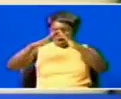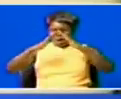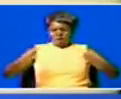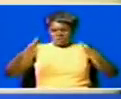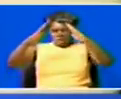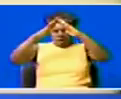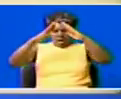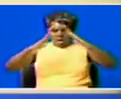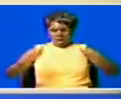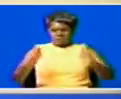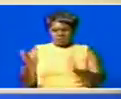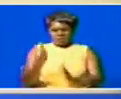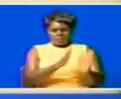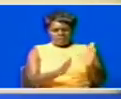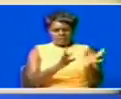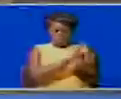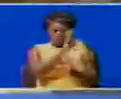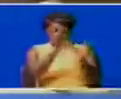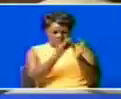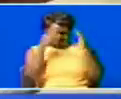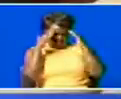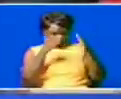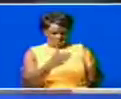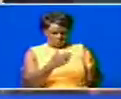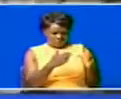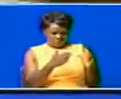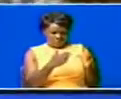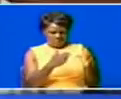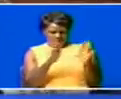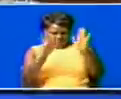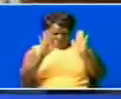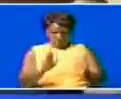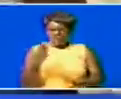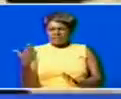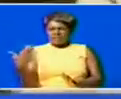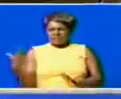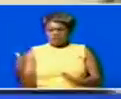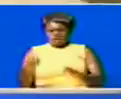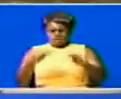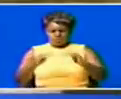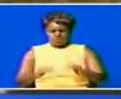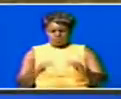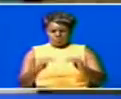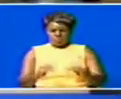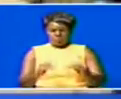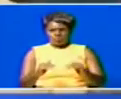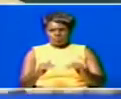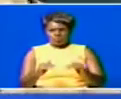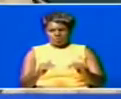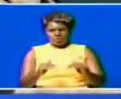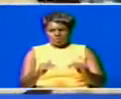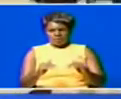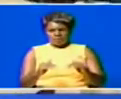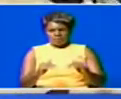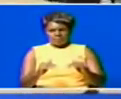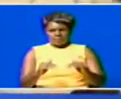It's a house arranged to her specification. She puts the most essential items on the lower shelves. This one is food